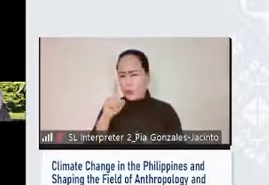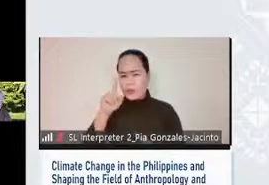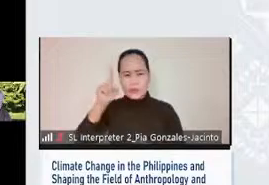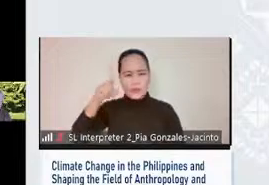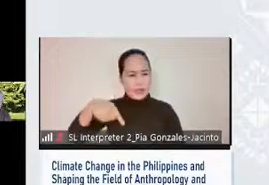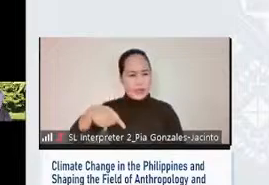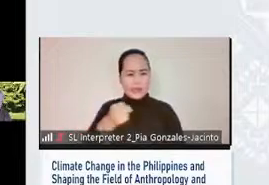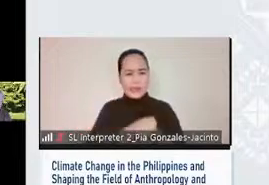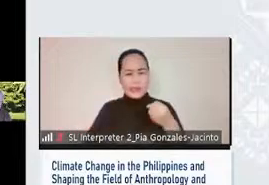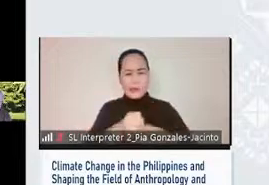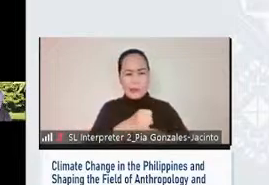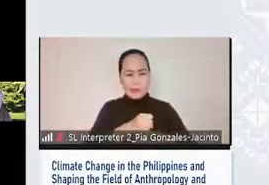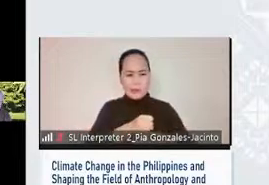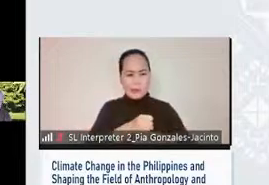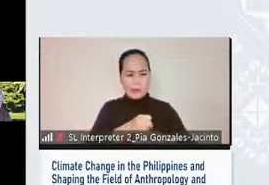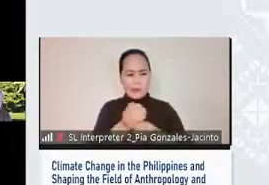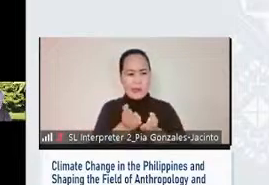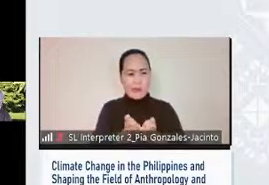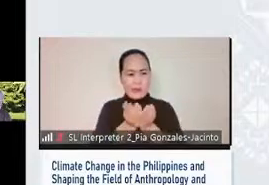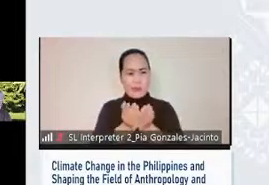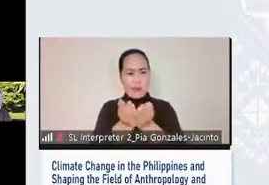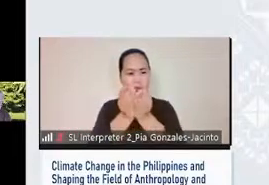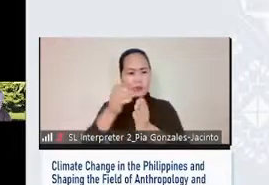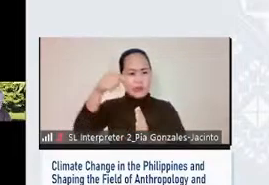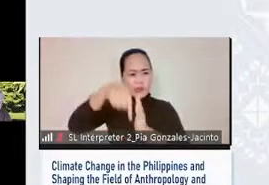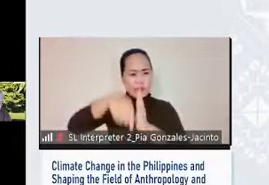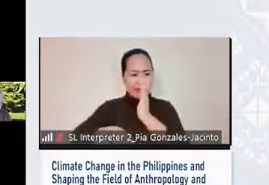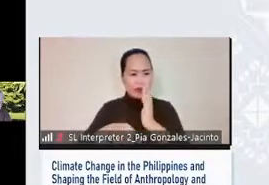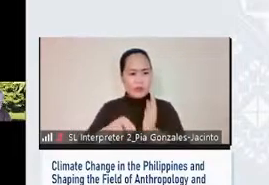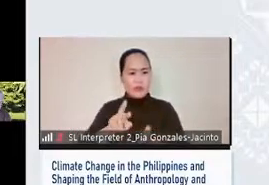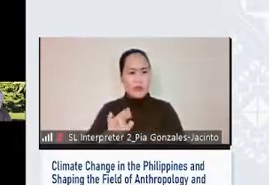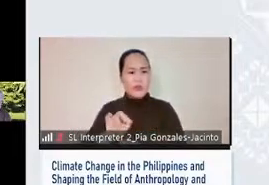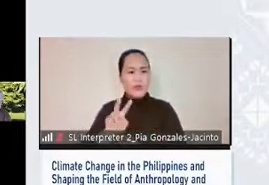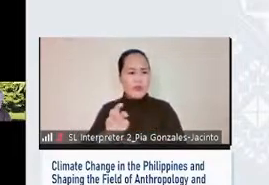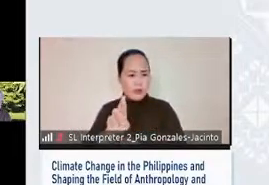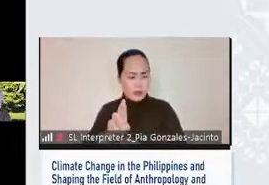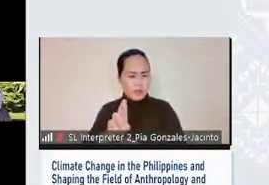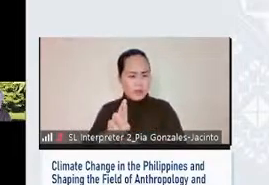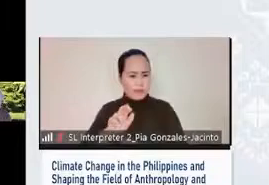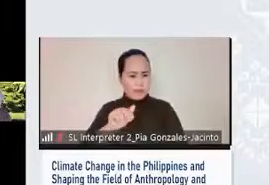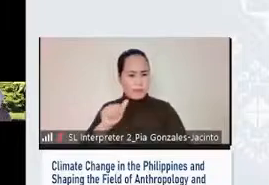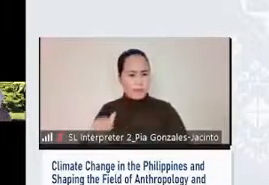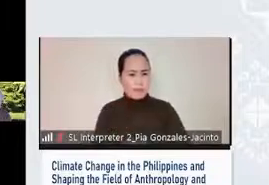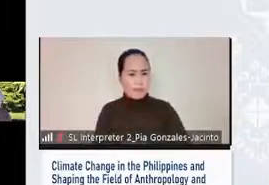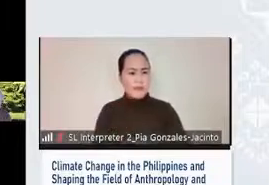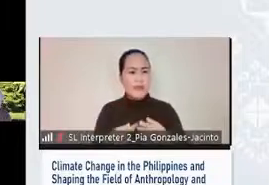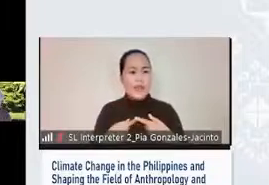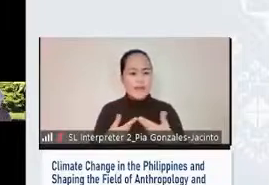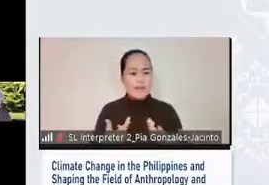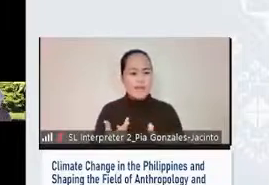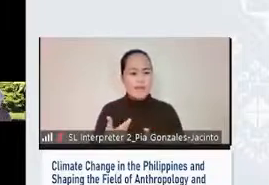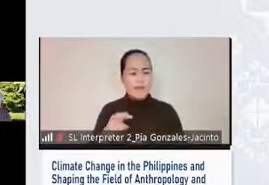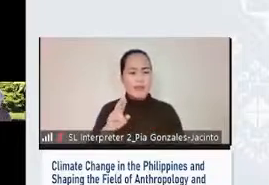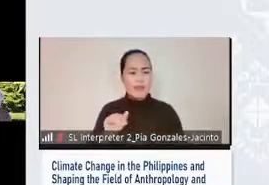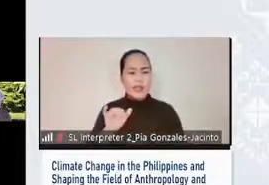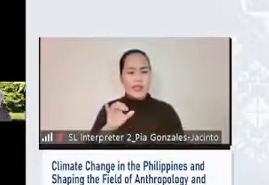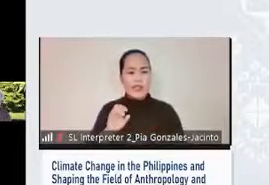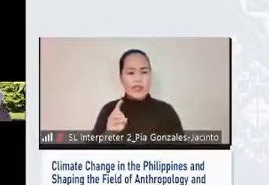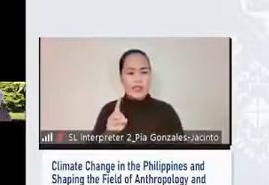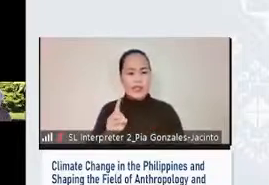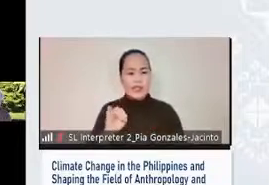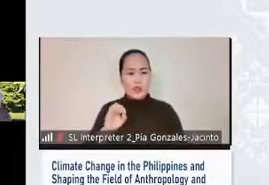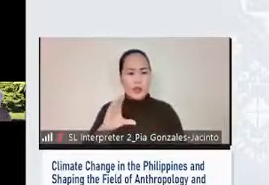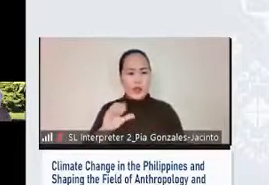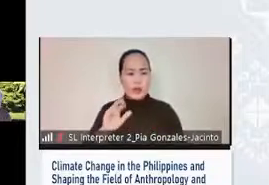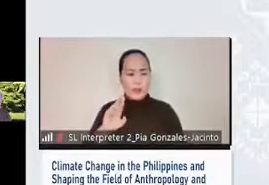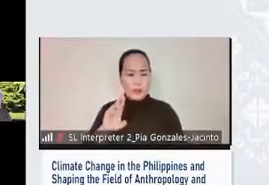so years old boats drowned by the river and buried beneath the present floodplain. Radiocarbon ages of the 10 boats in the channel